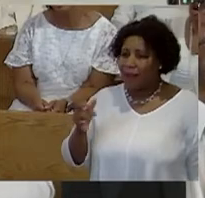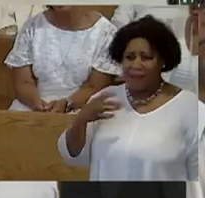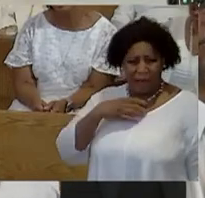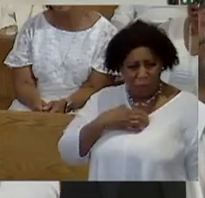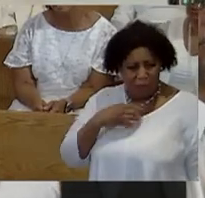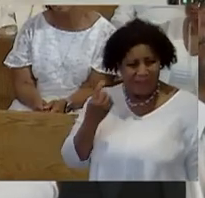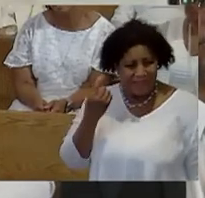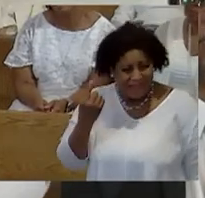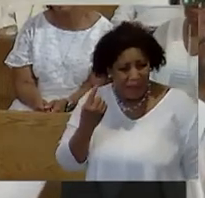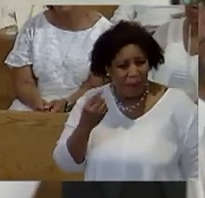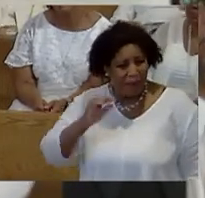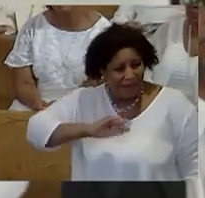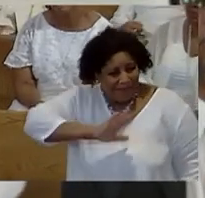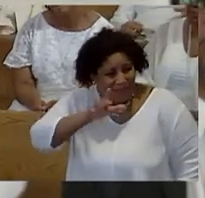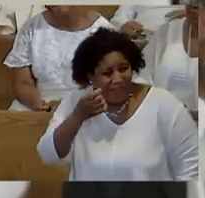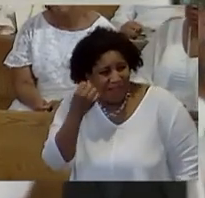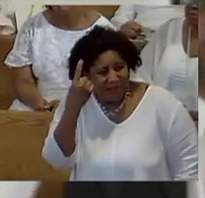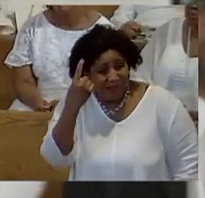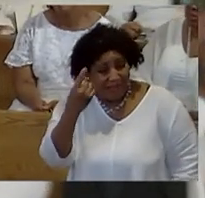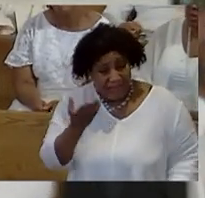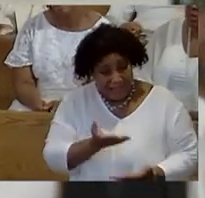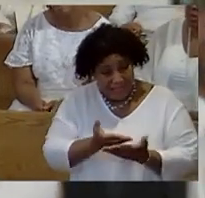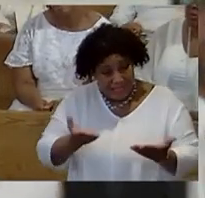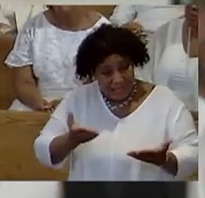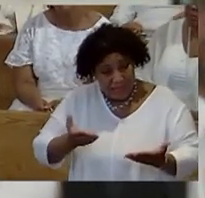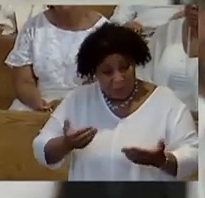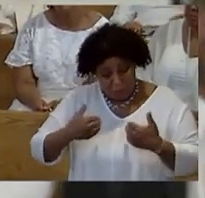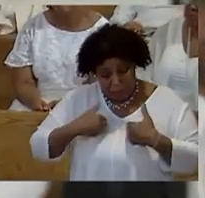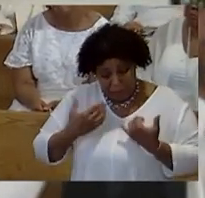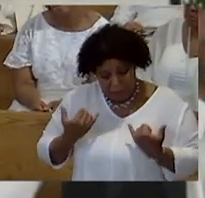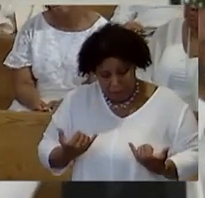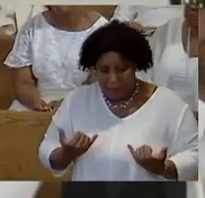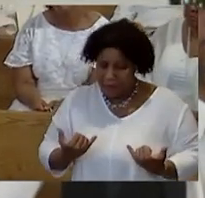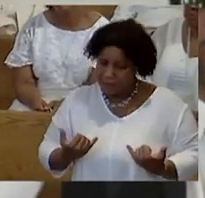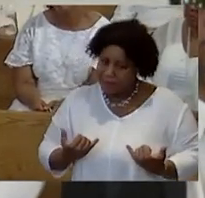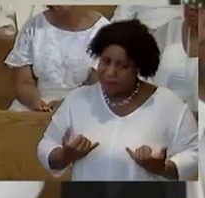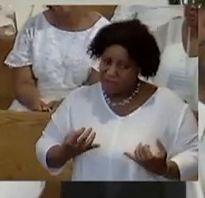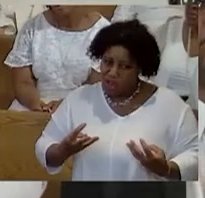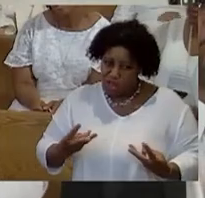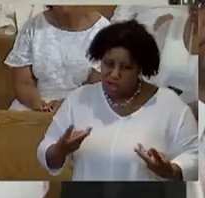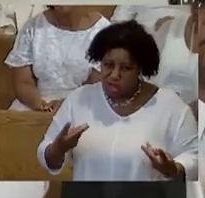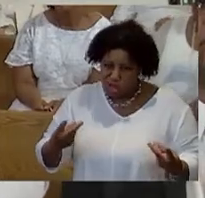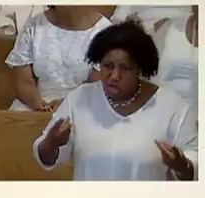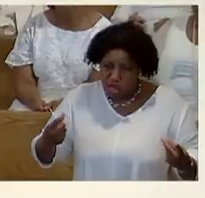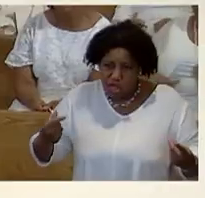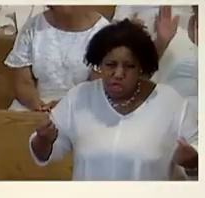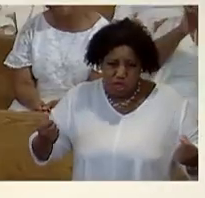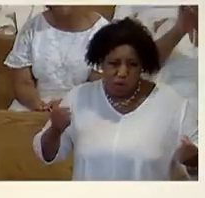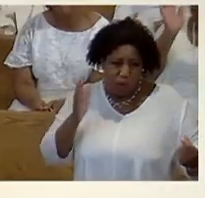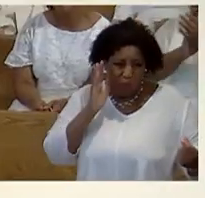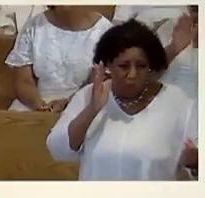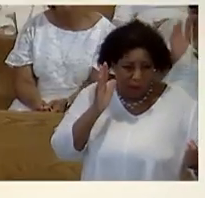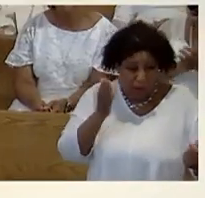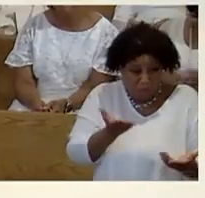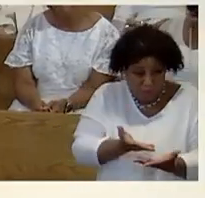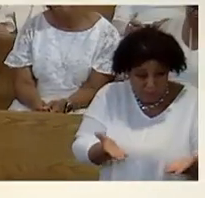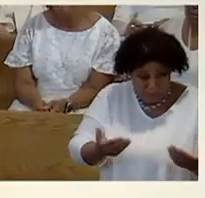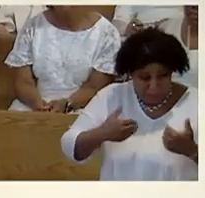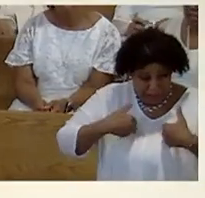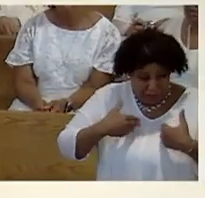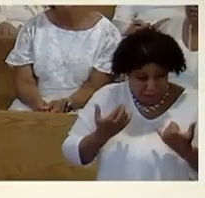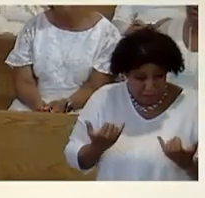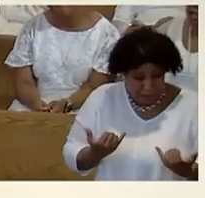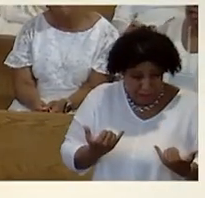somebody to understand the stuff that we have is eventually going to pass away. The stuff we have